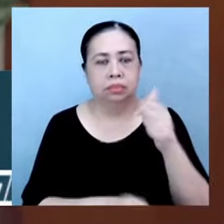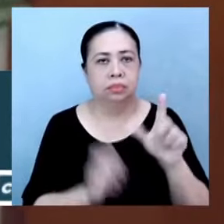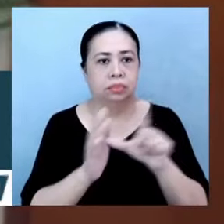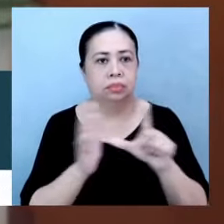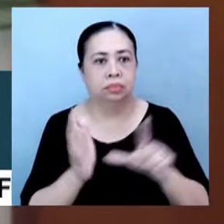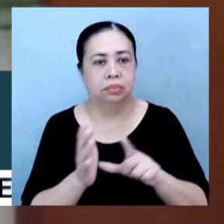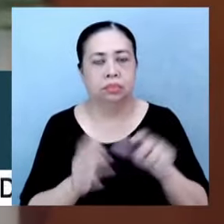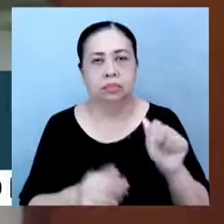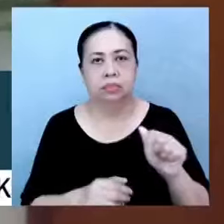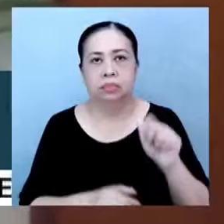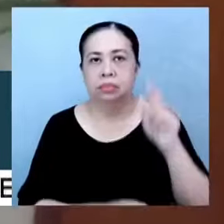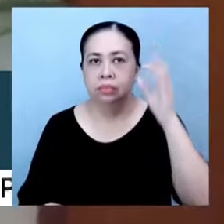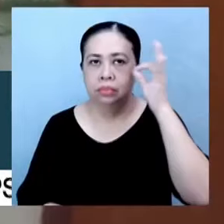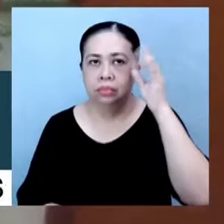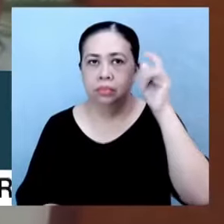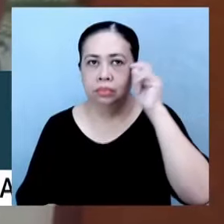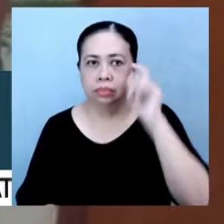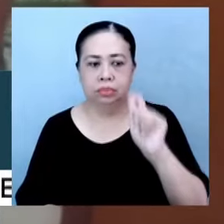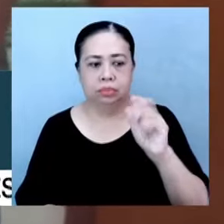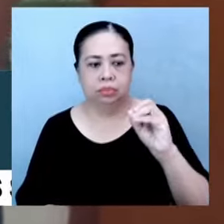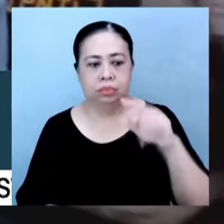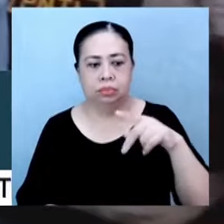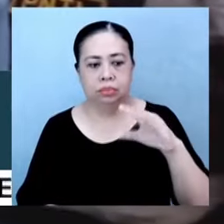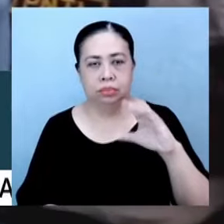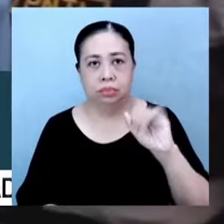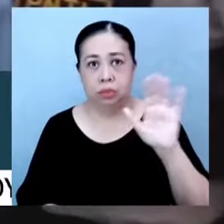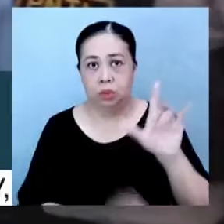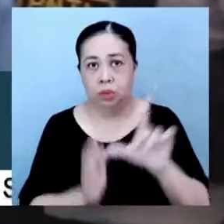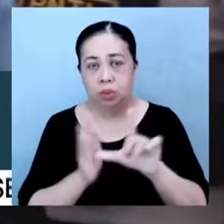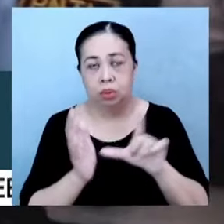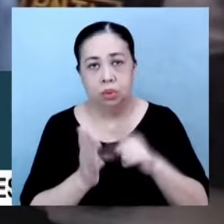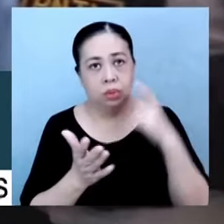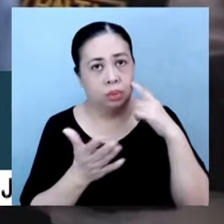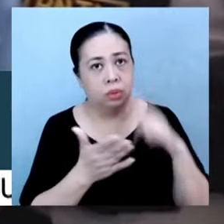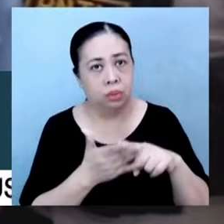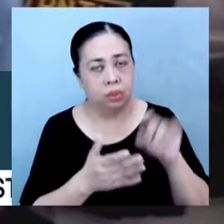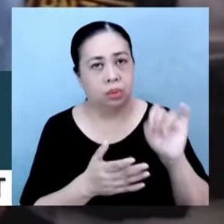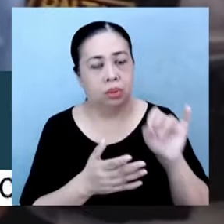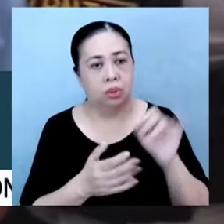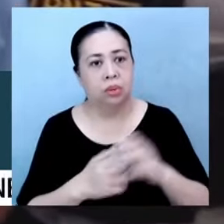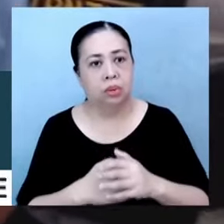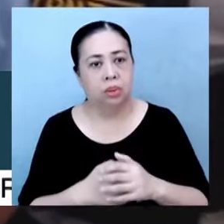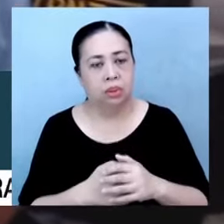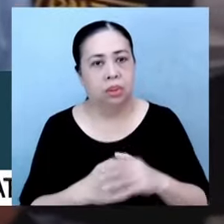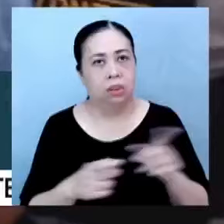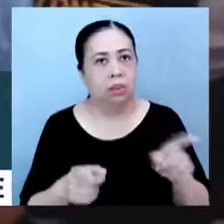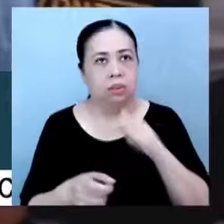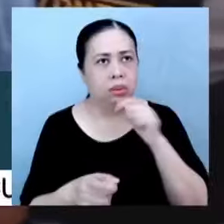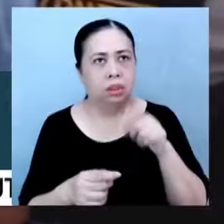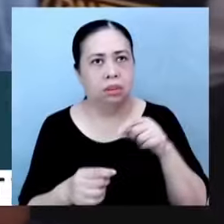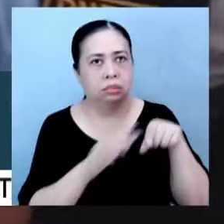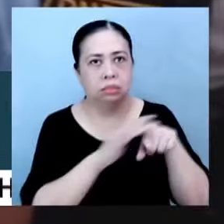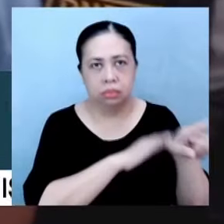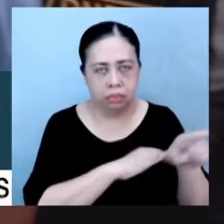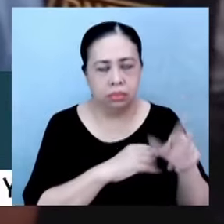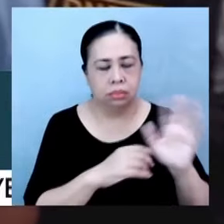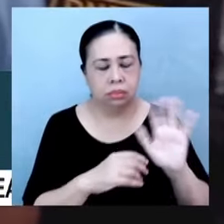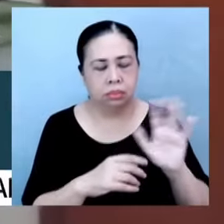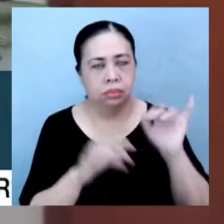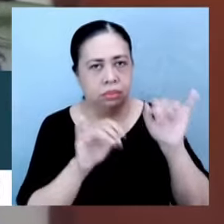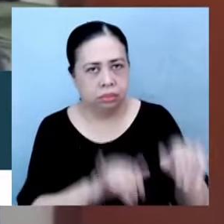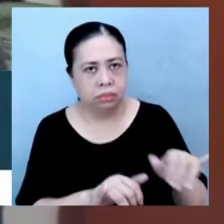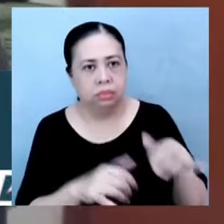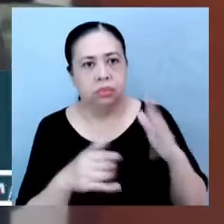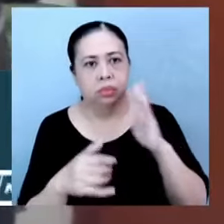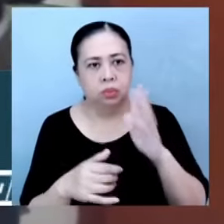Ferdinand Topacio. Topacio said that after having determined that Teves is not a flight risk and that he thought he